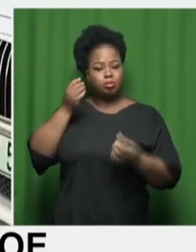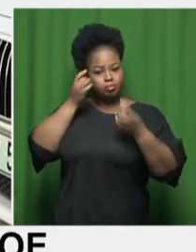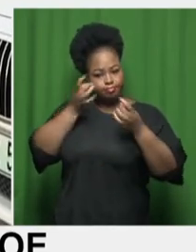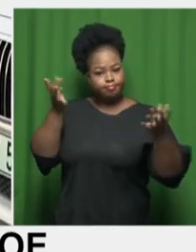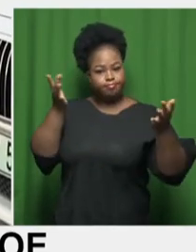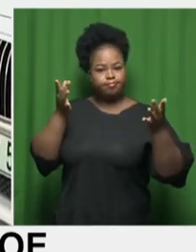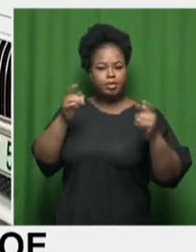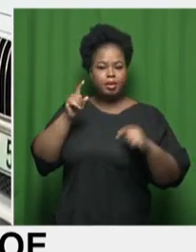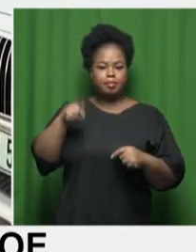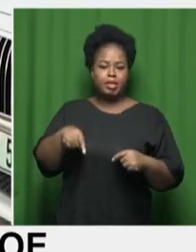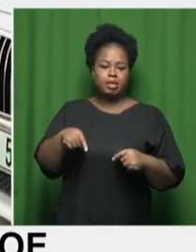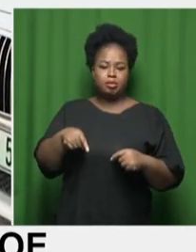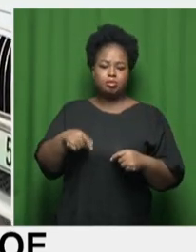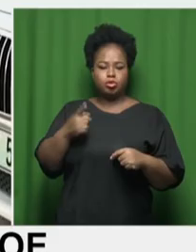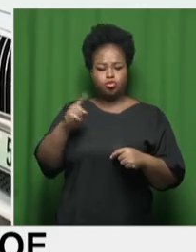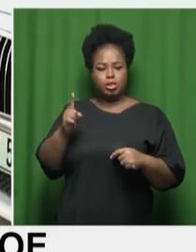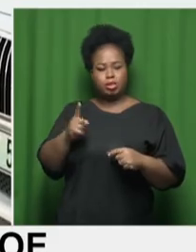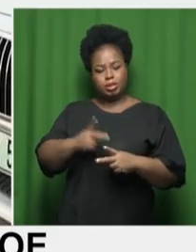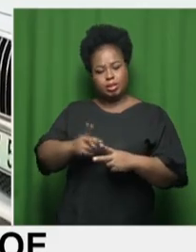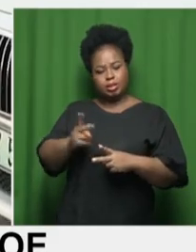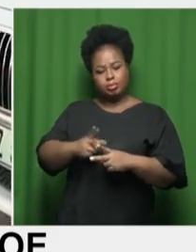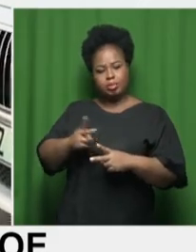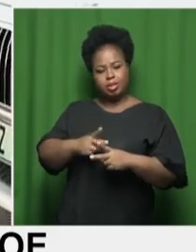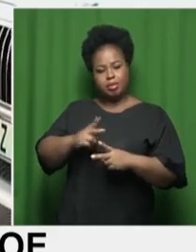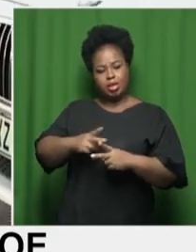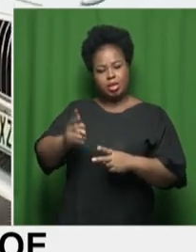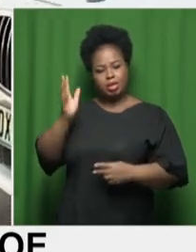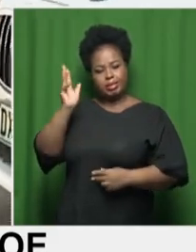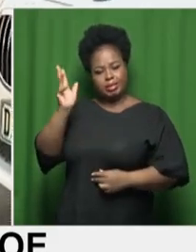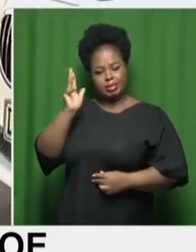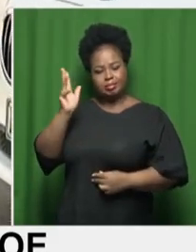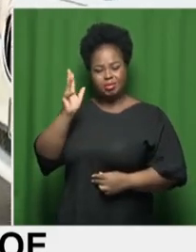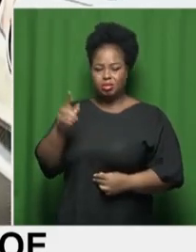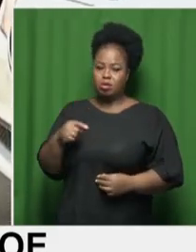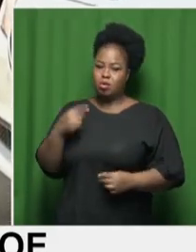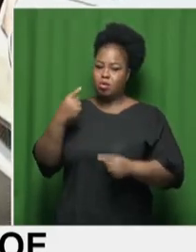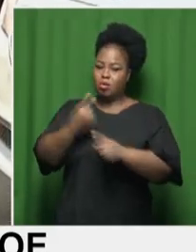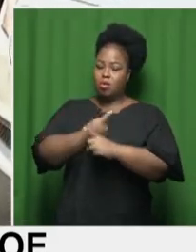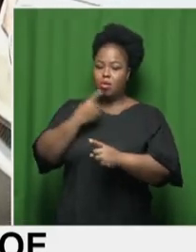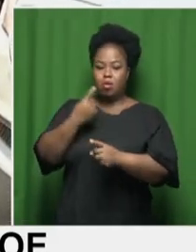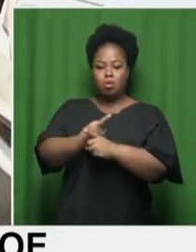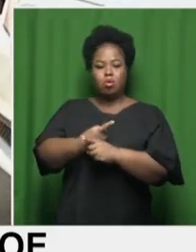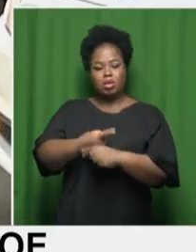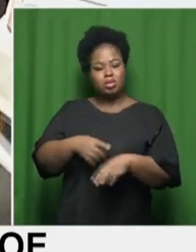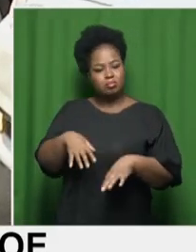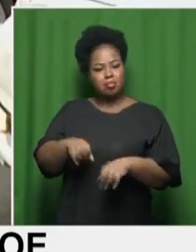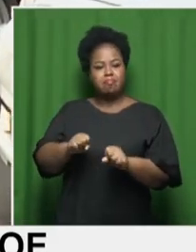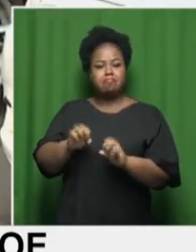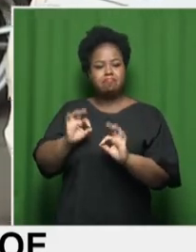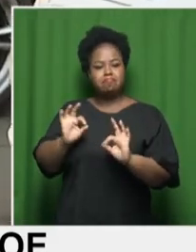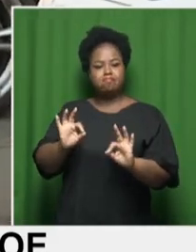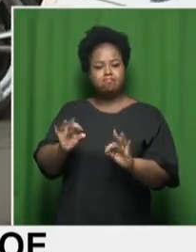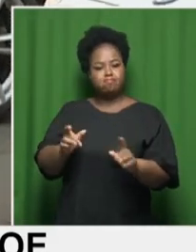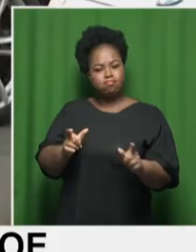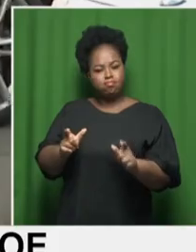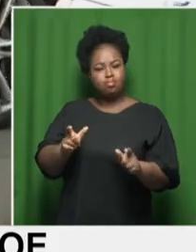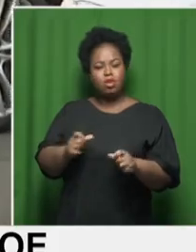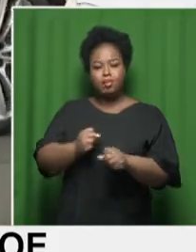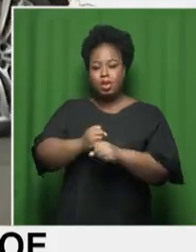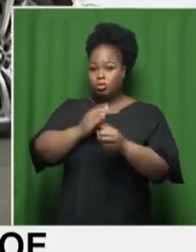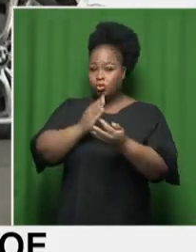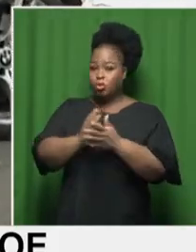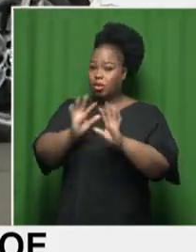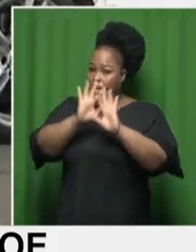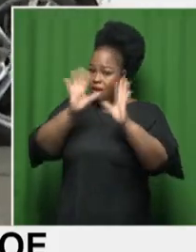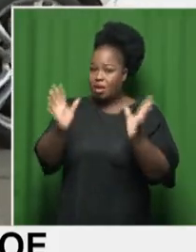is correct, when it comes to the preparations of speech, that he was one person who was hands-on, who wanted to make sure that